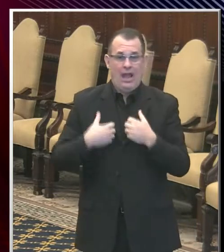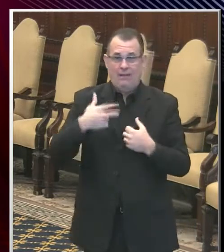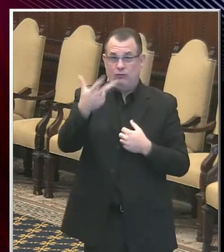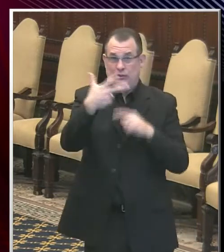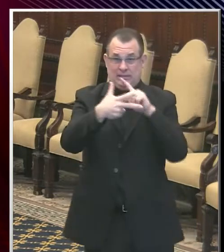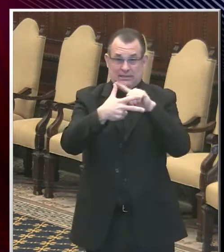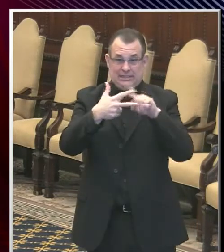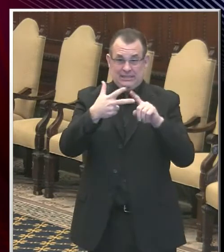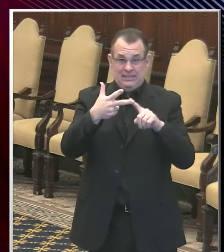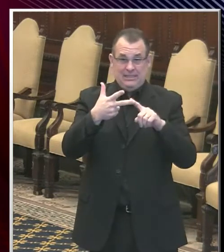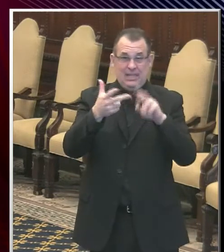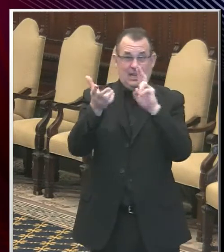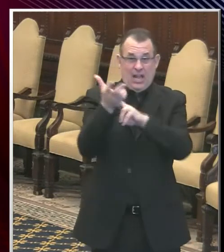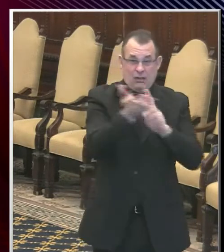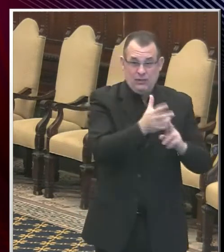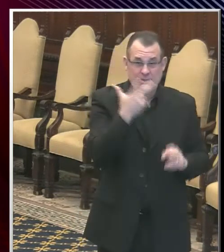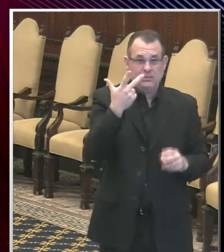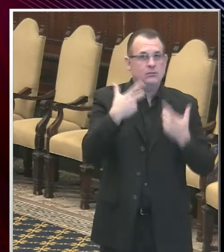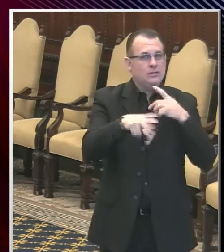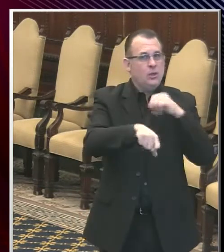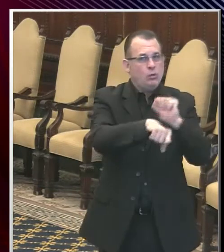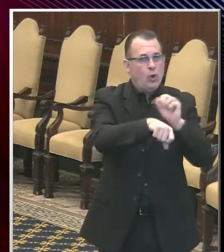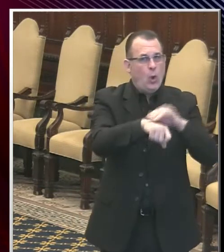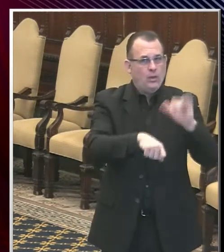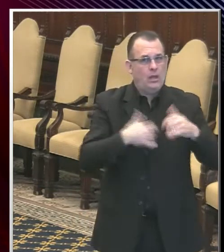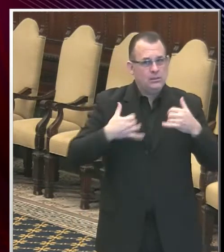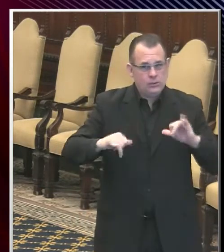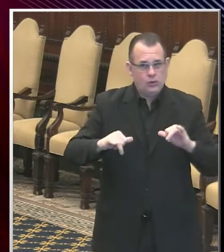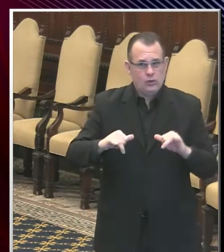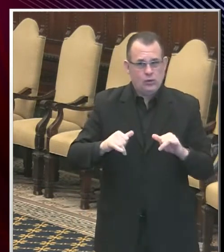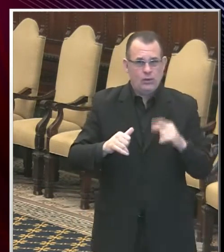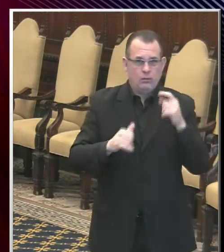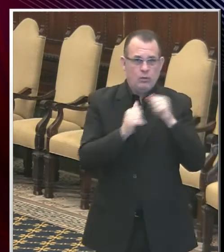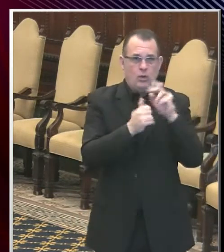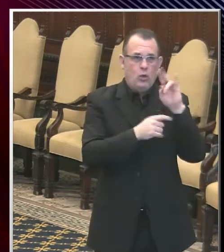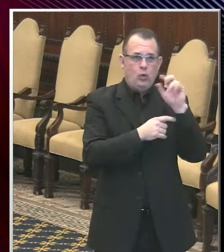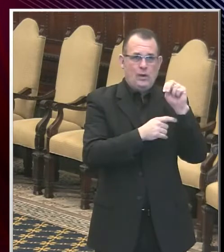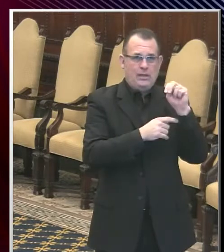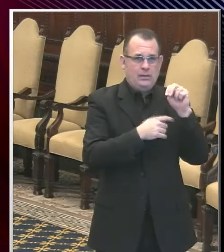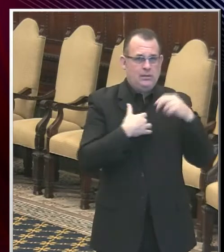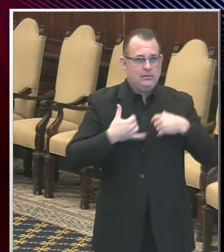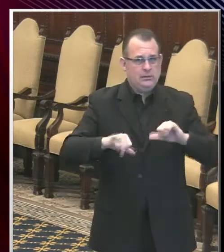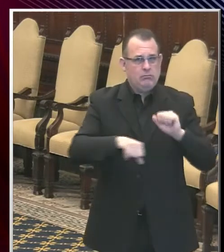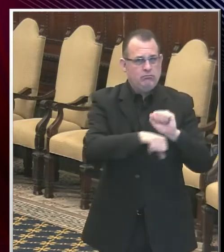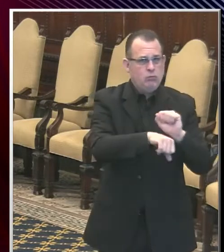and we're still working on our 4th. Thanks, and what's Brian. the 4th one? Sorry. EC 33.